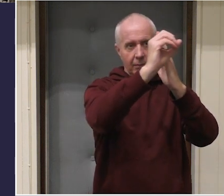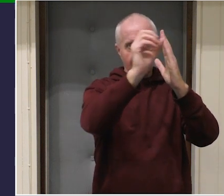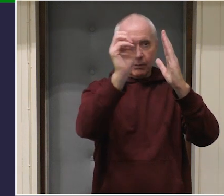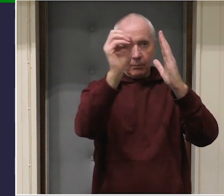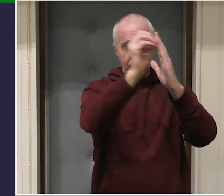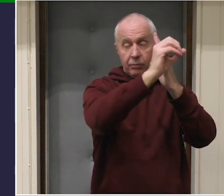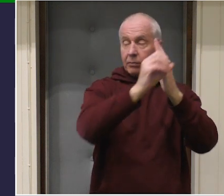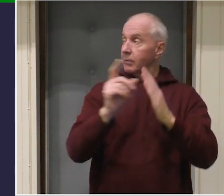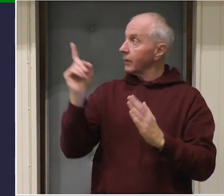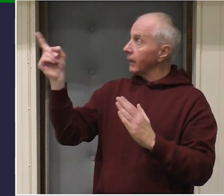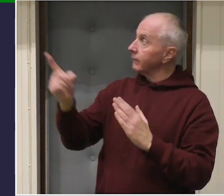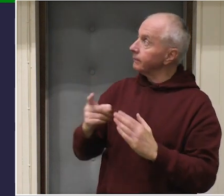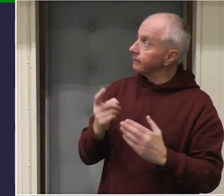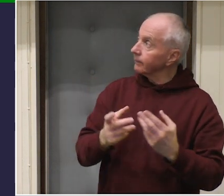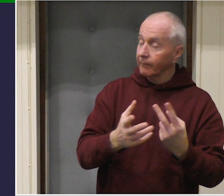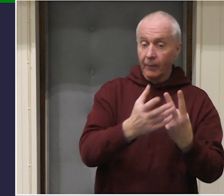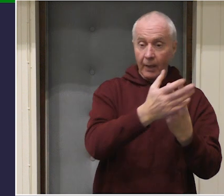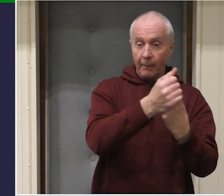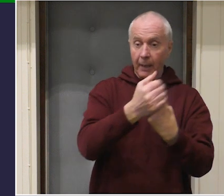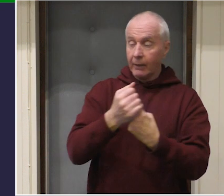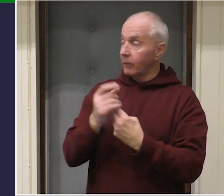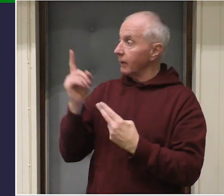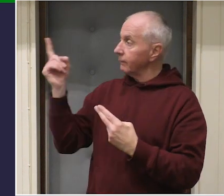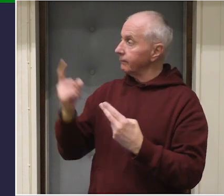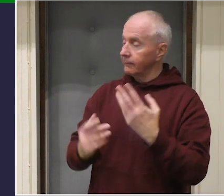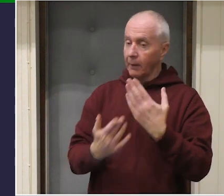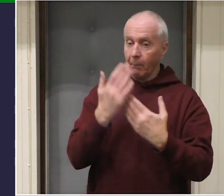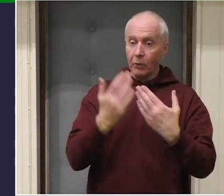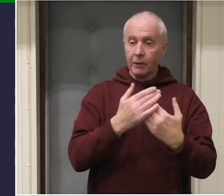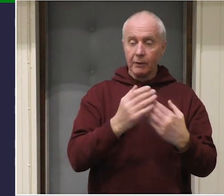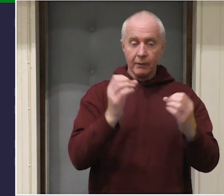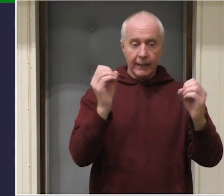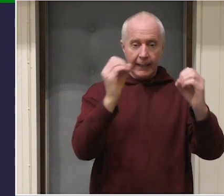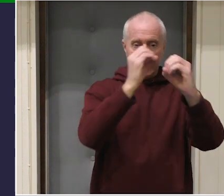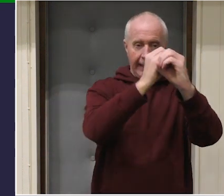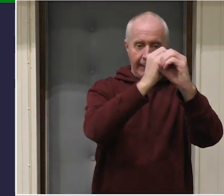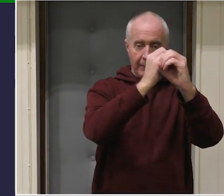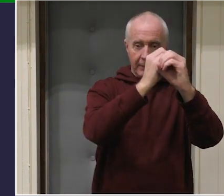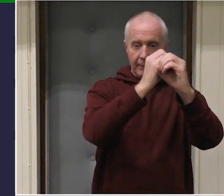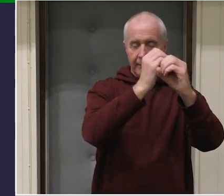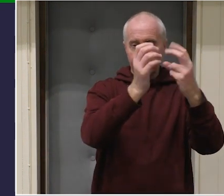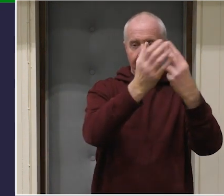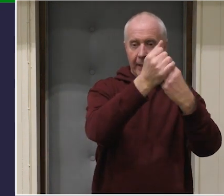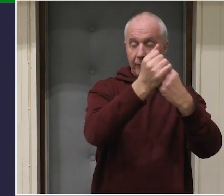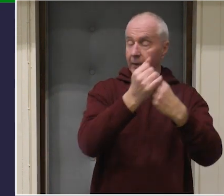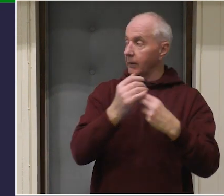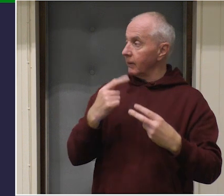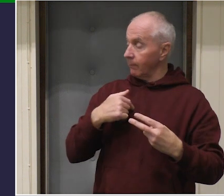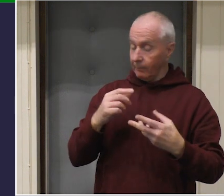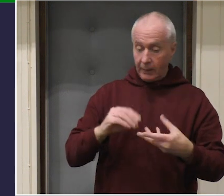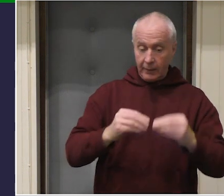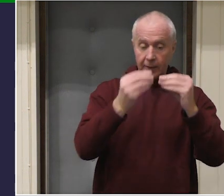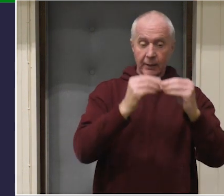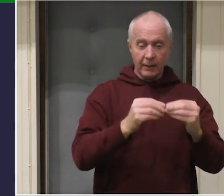so he came up with the idea of eclipsing binaries. Now this is what a modern look of eclipsing binaries is. So what I've done here is plot up the